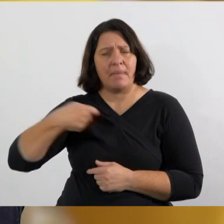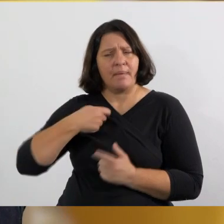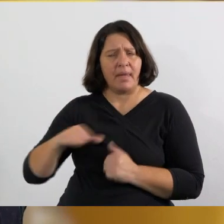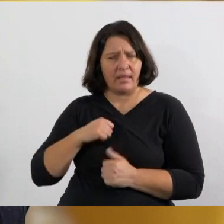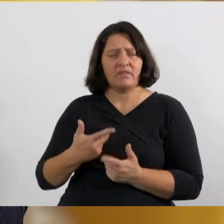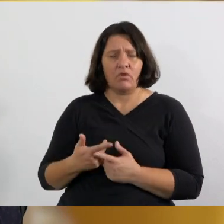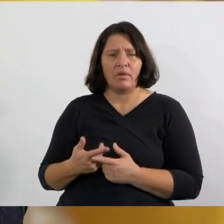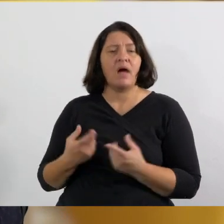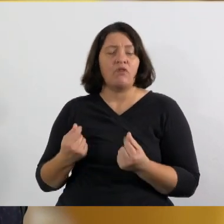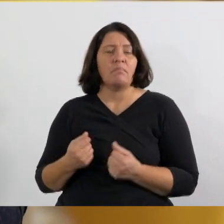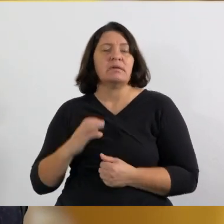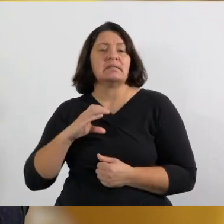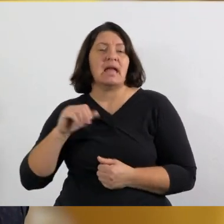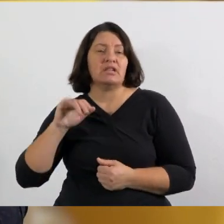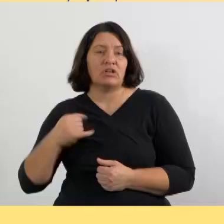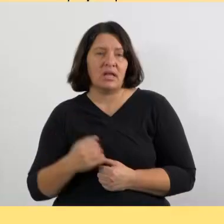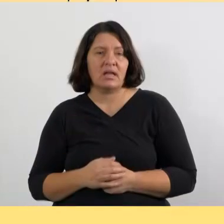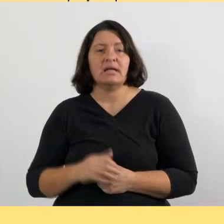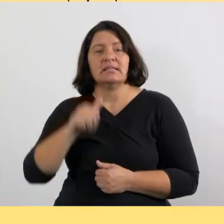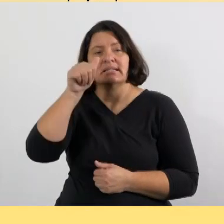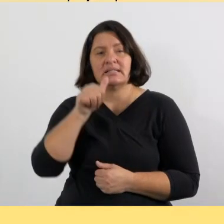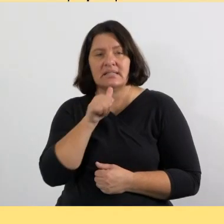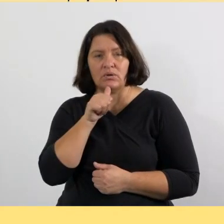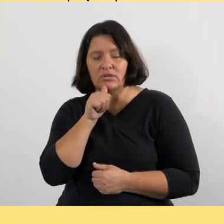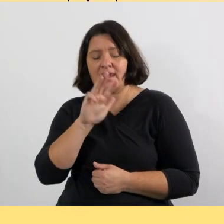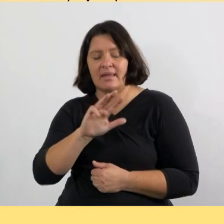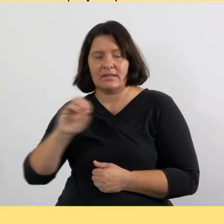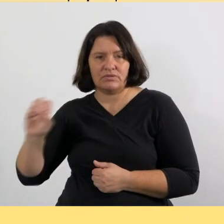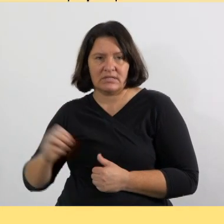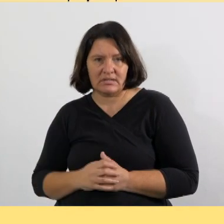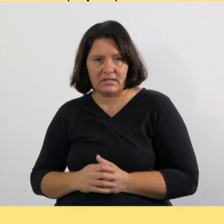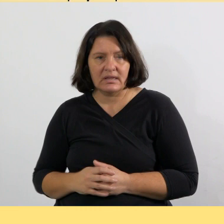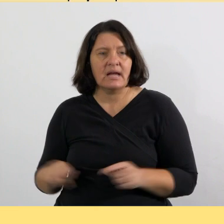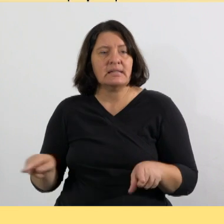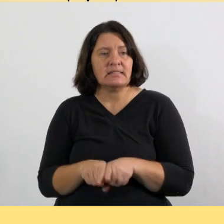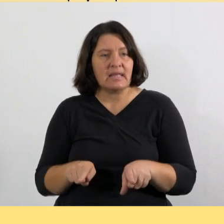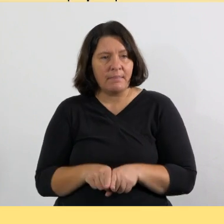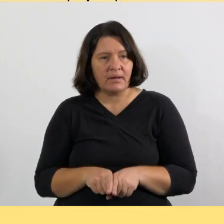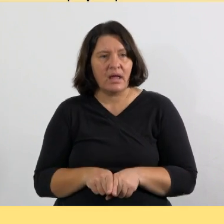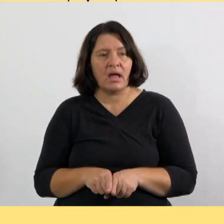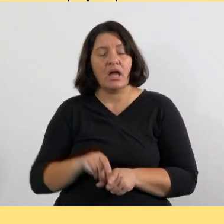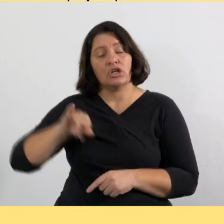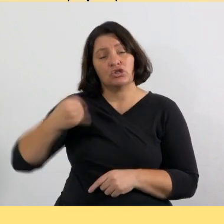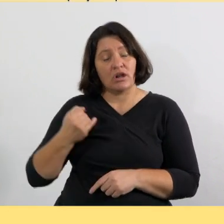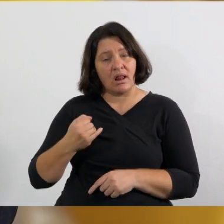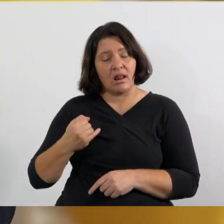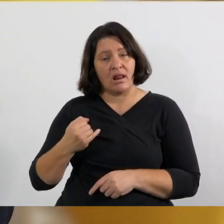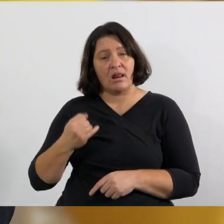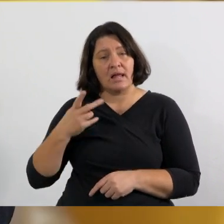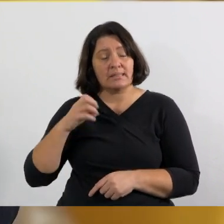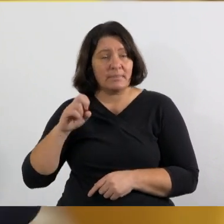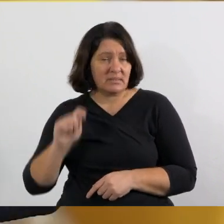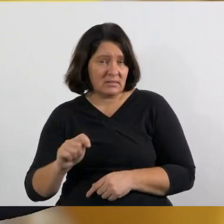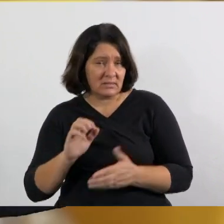creditors, and the amount from the CAJ is 6,900. We also have general debits, as I said earlier